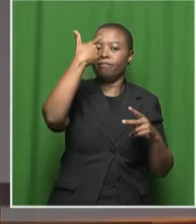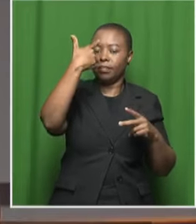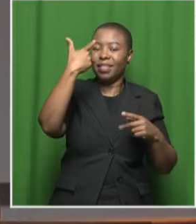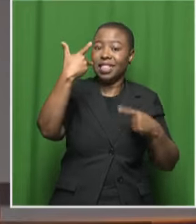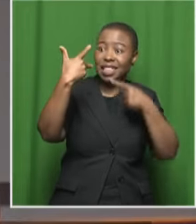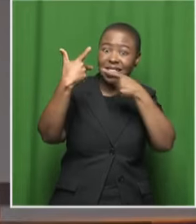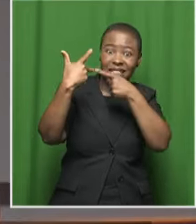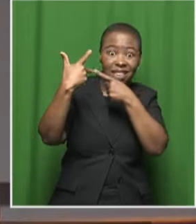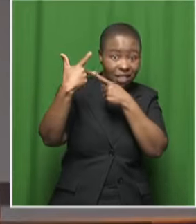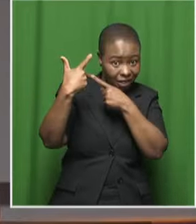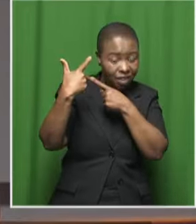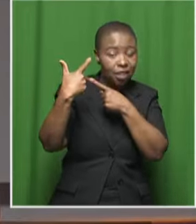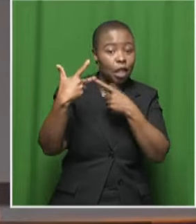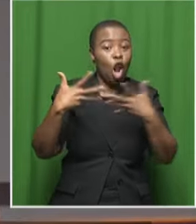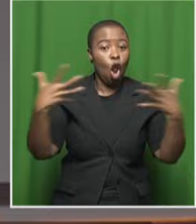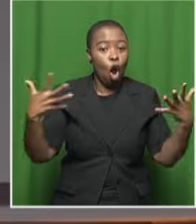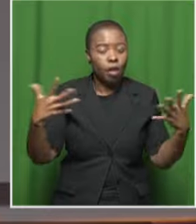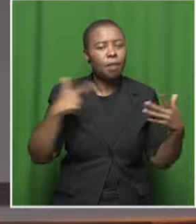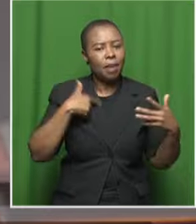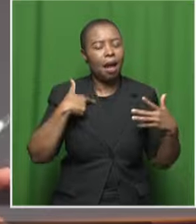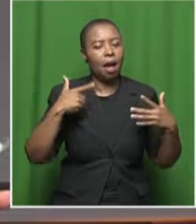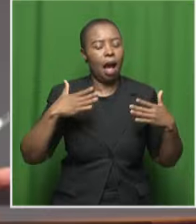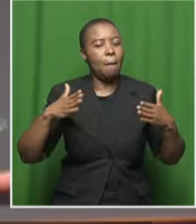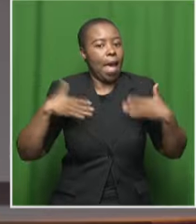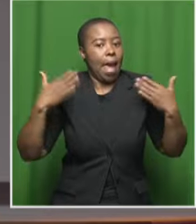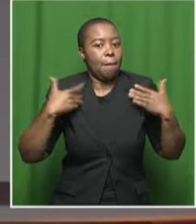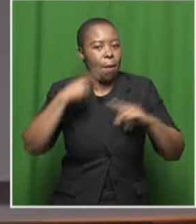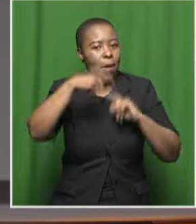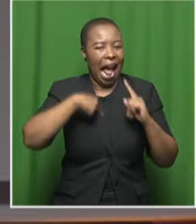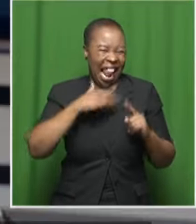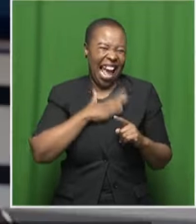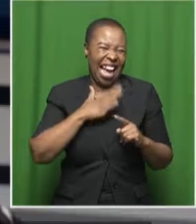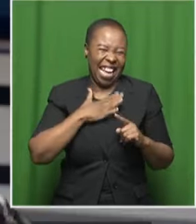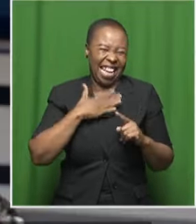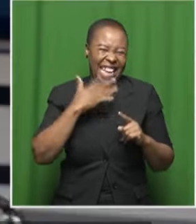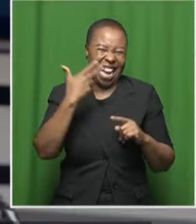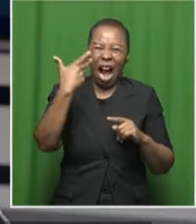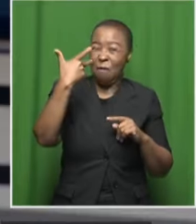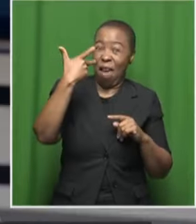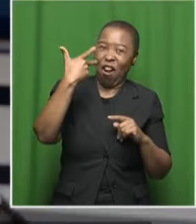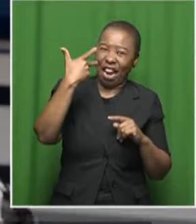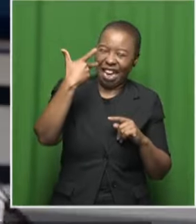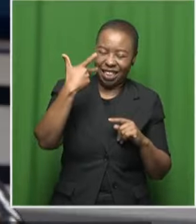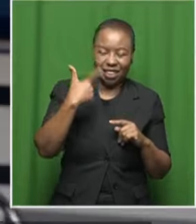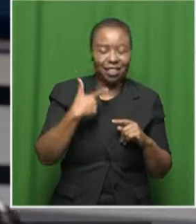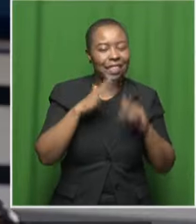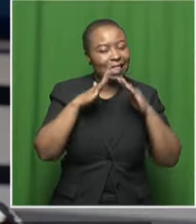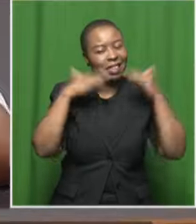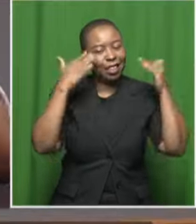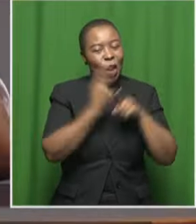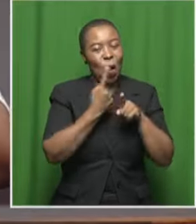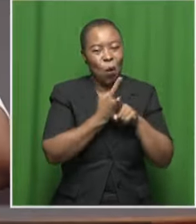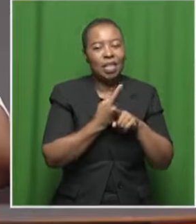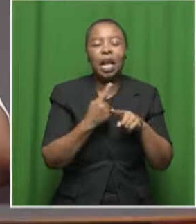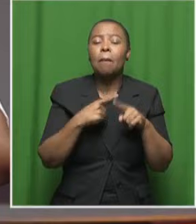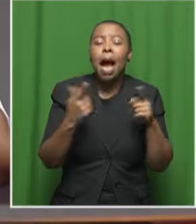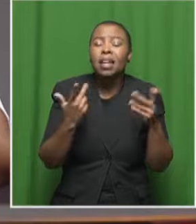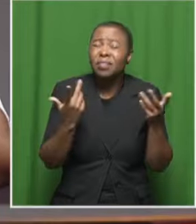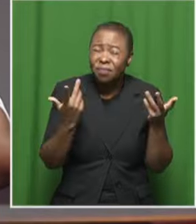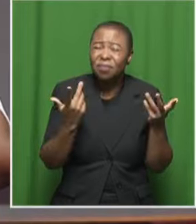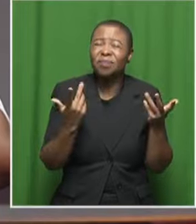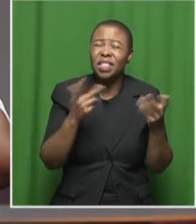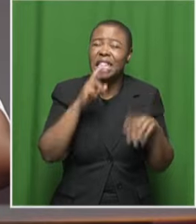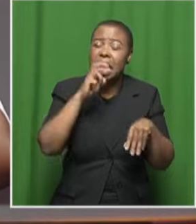takes a lot. And I'm just happy that I'm a bubbly person and I like the camera. But like, honest, to be honest, it takes a lot to